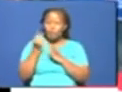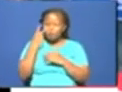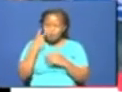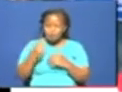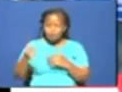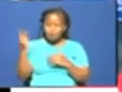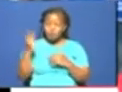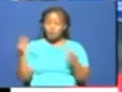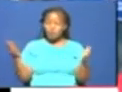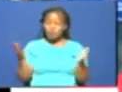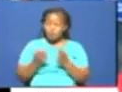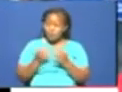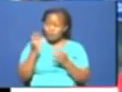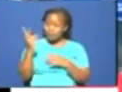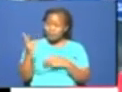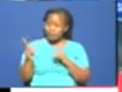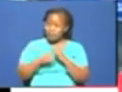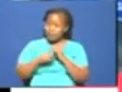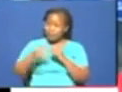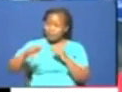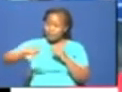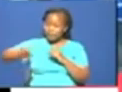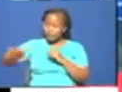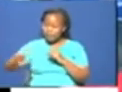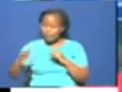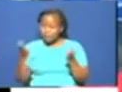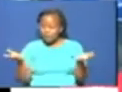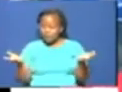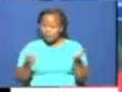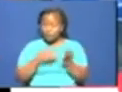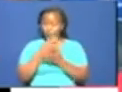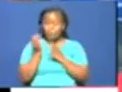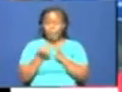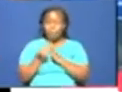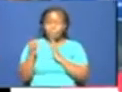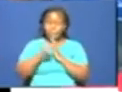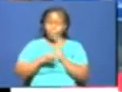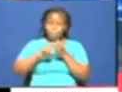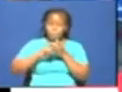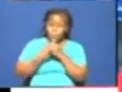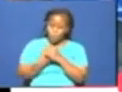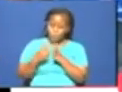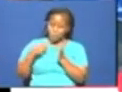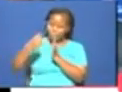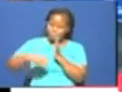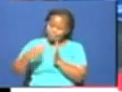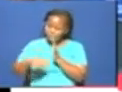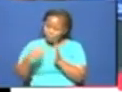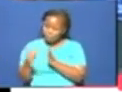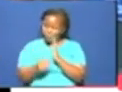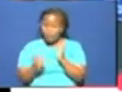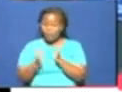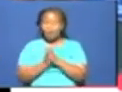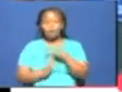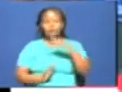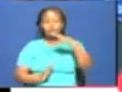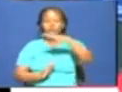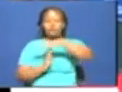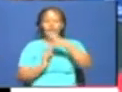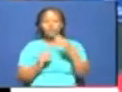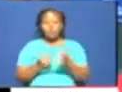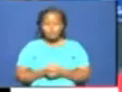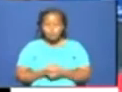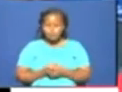the 47 counties will begin industrializing at unstoppable rates.